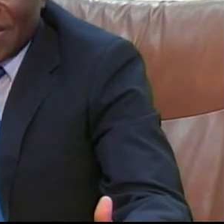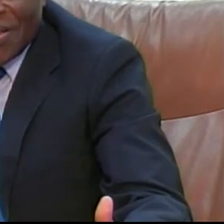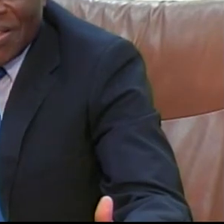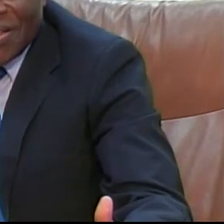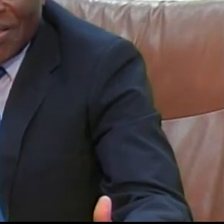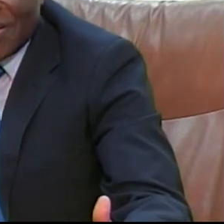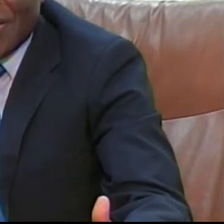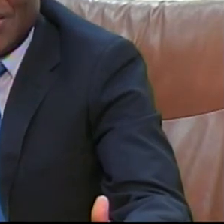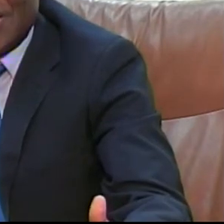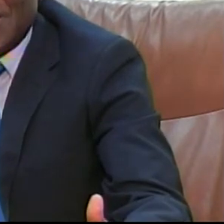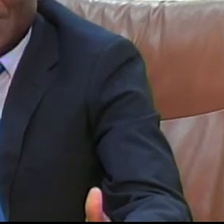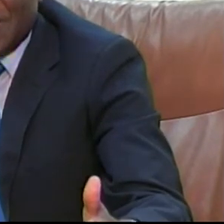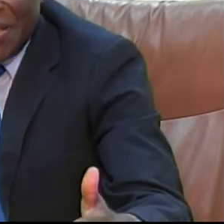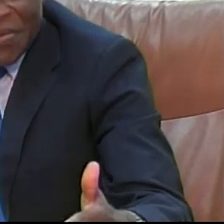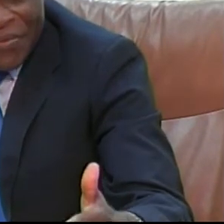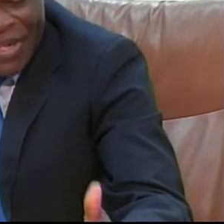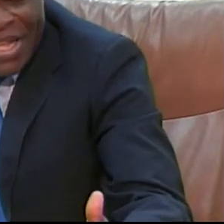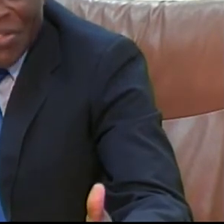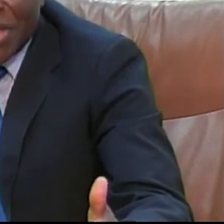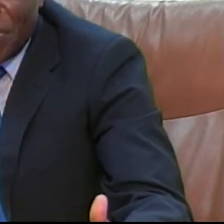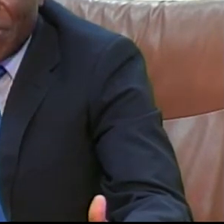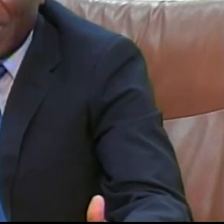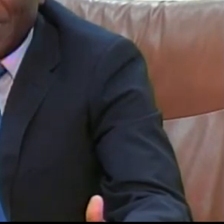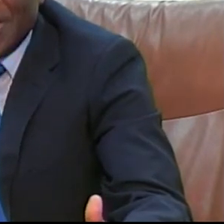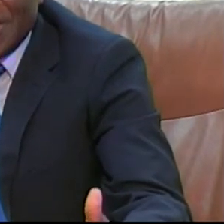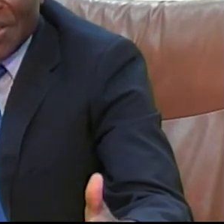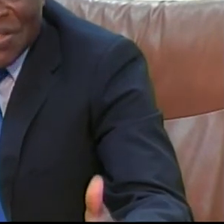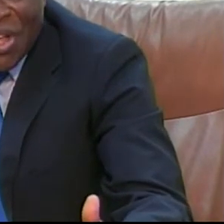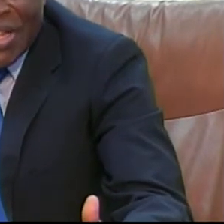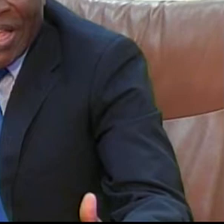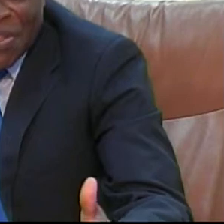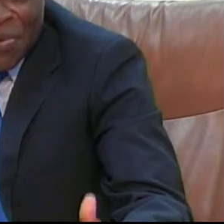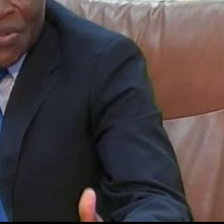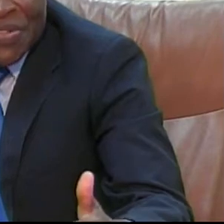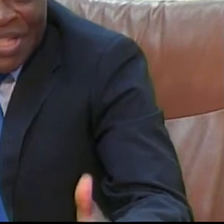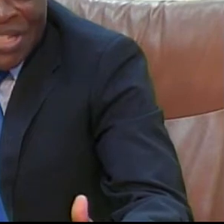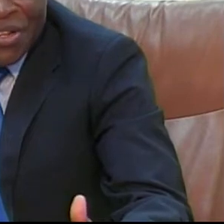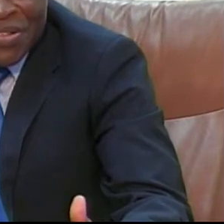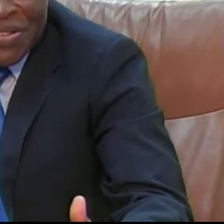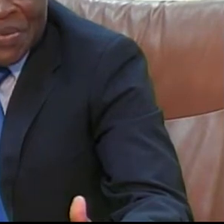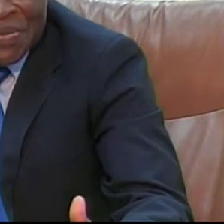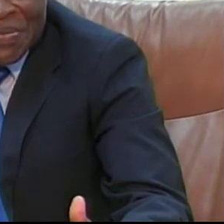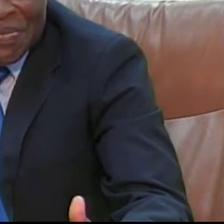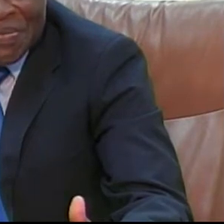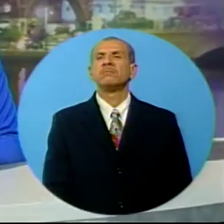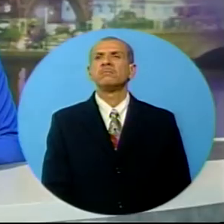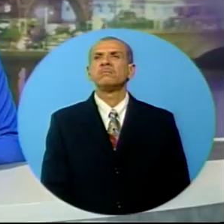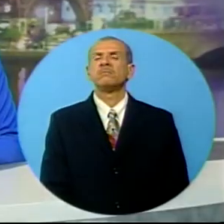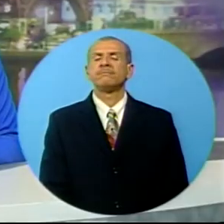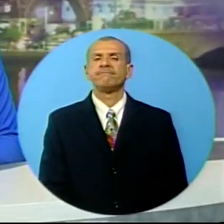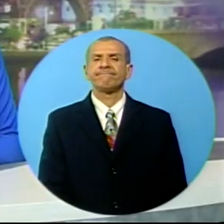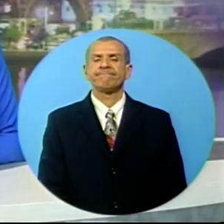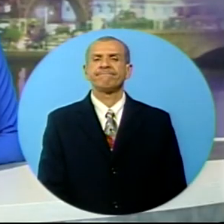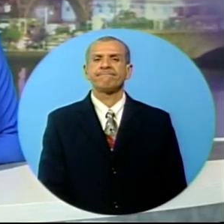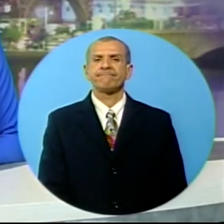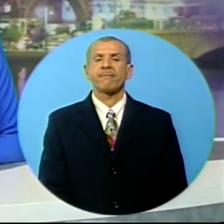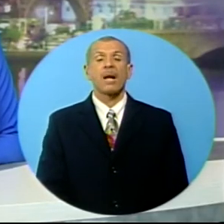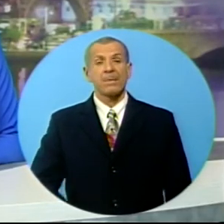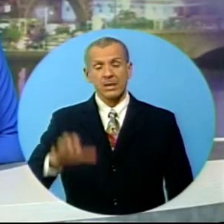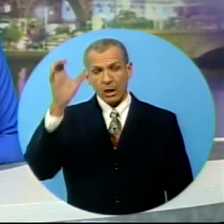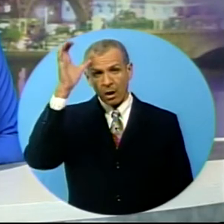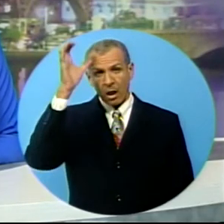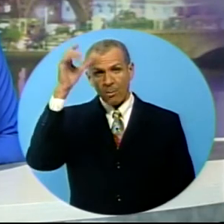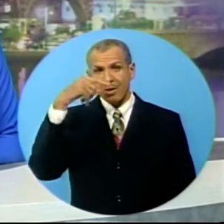80%, the financial intermediary does not experience any loss. Mr.